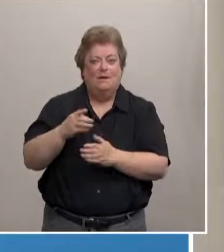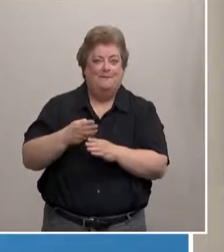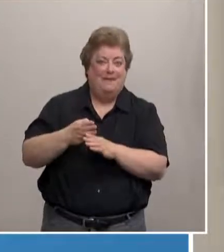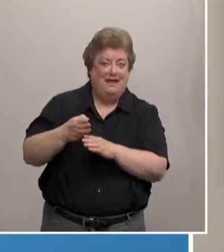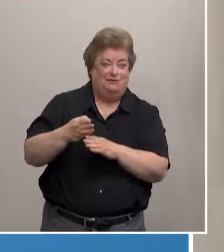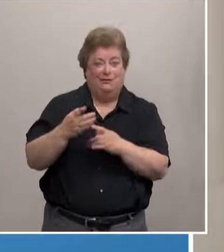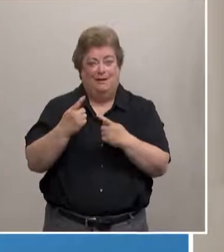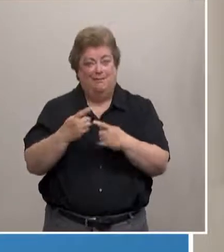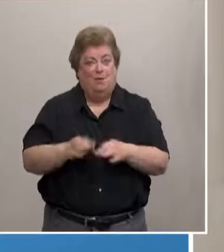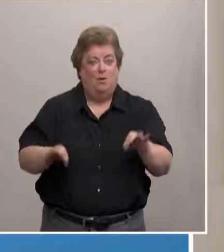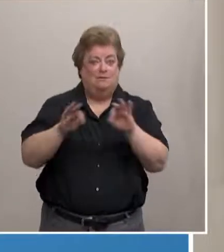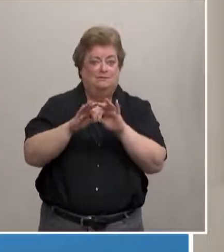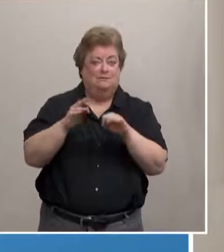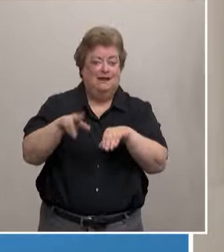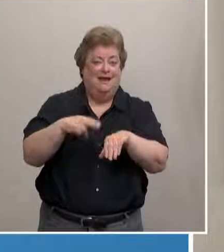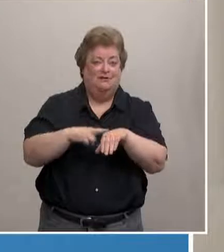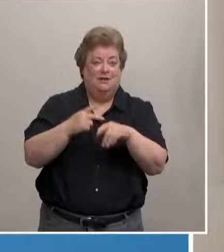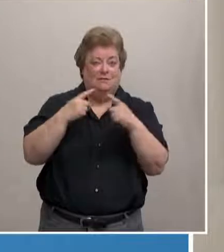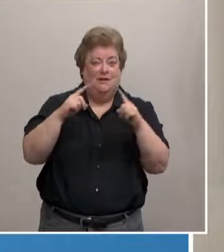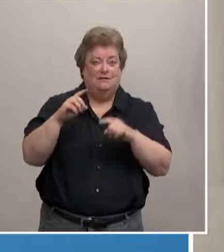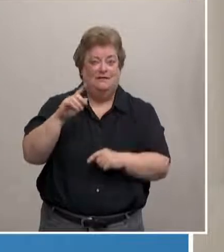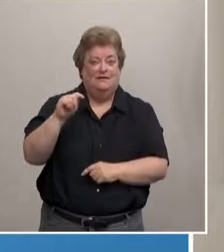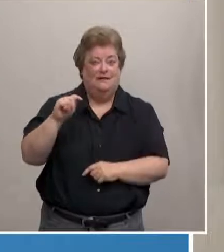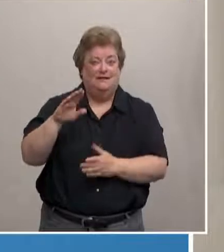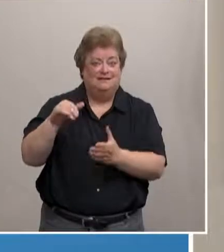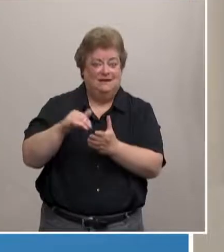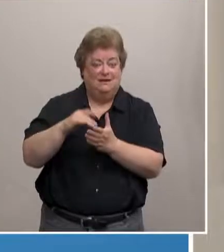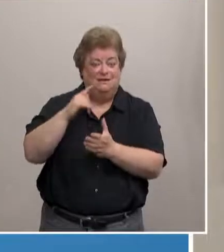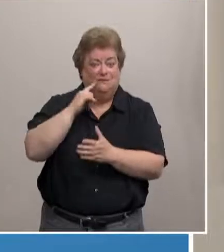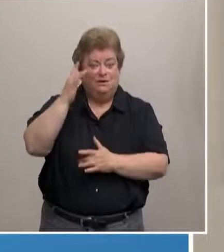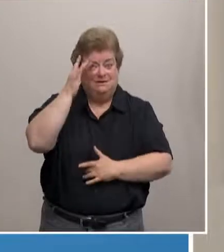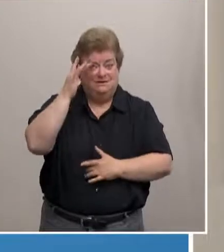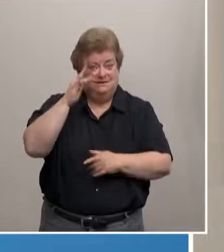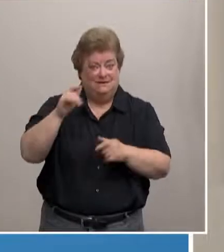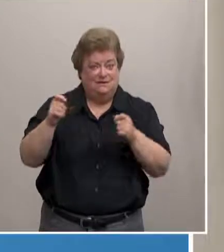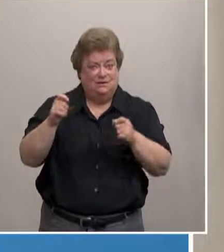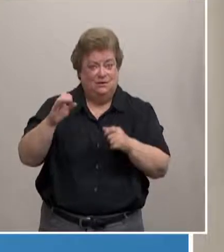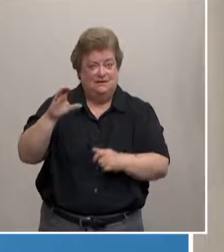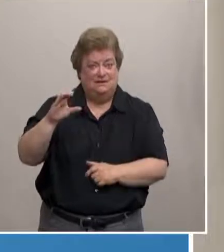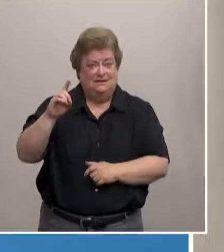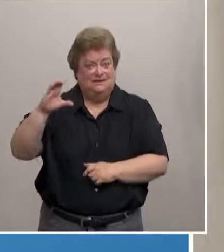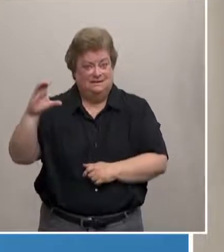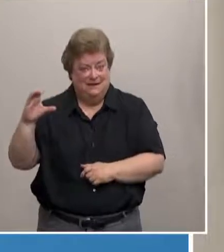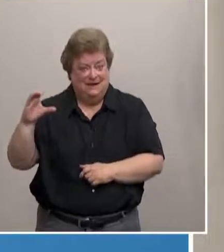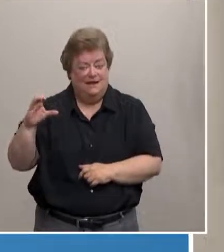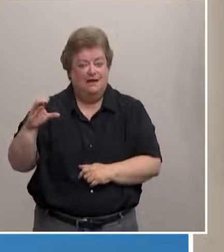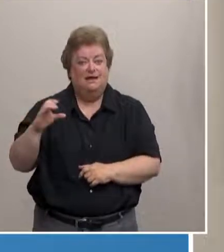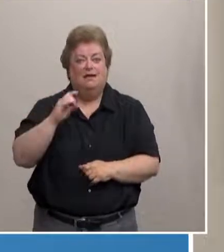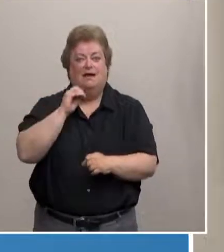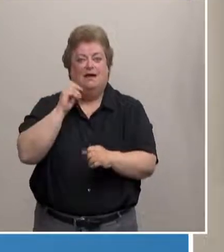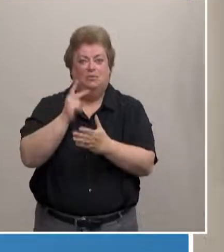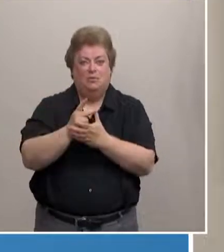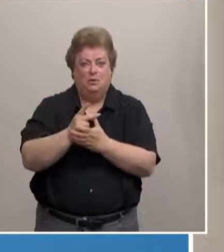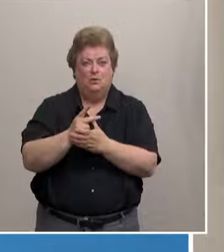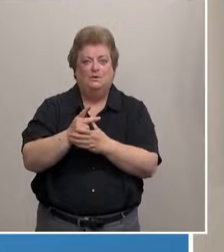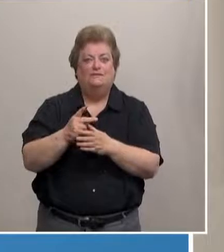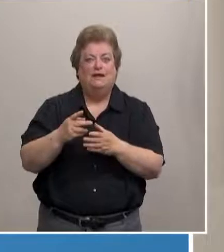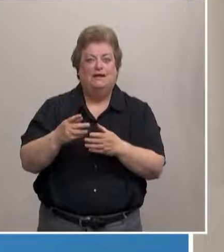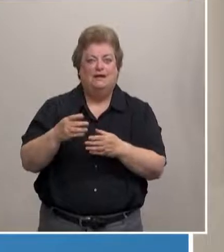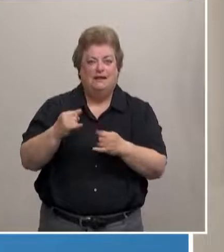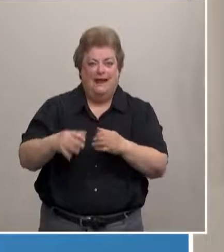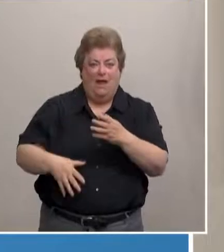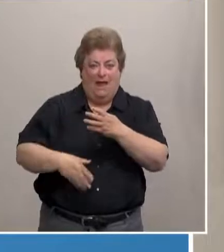announcement. Last Wednesday, the Centers for Disease Control and Prevention, or CDC, approved expanding Pfizer